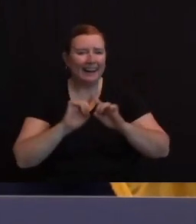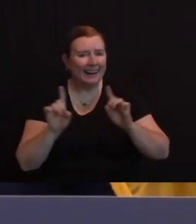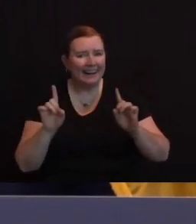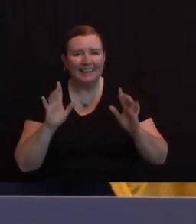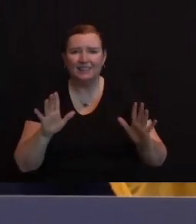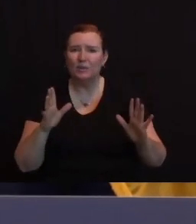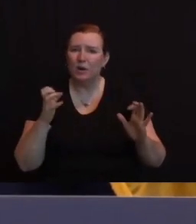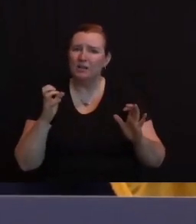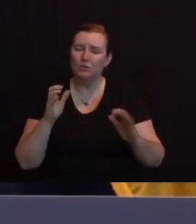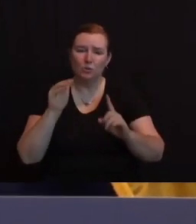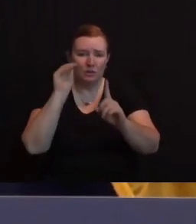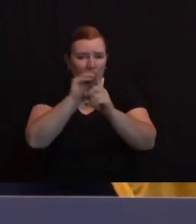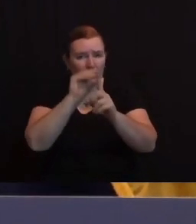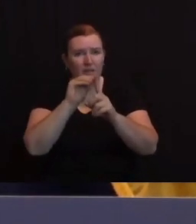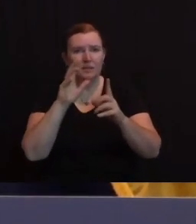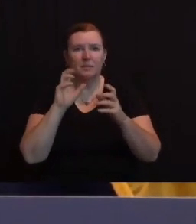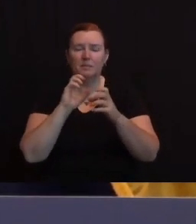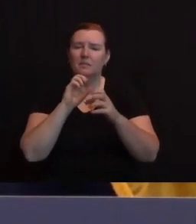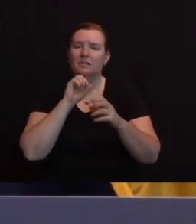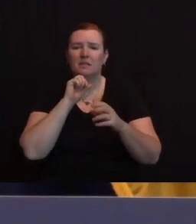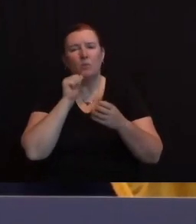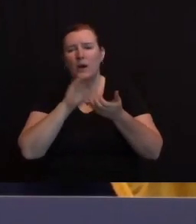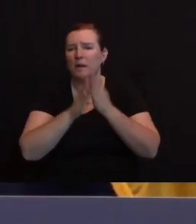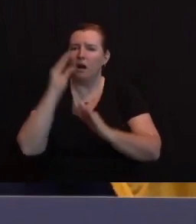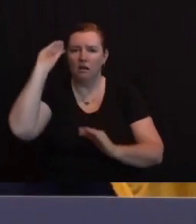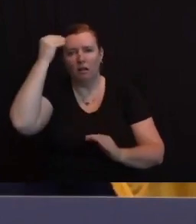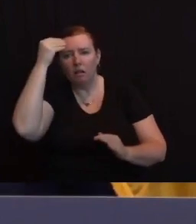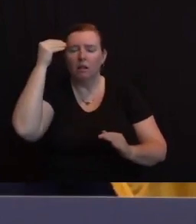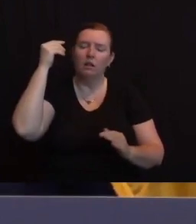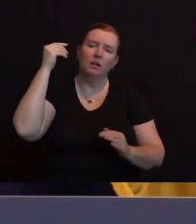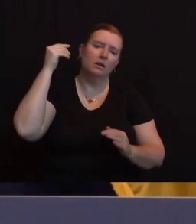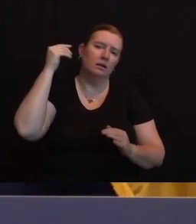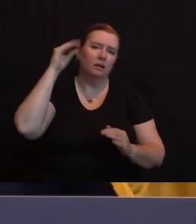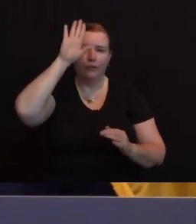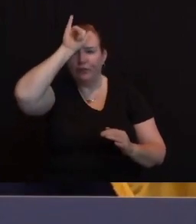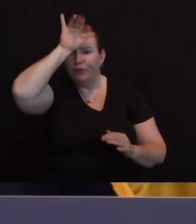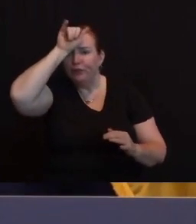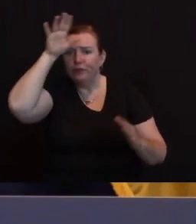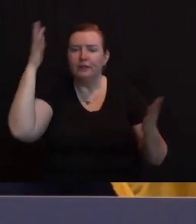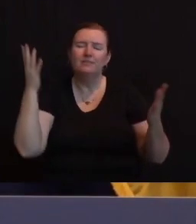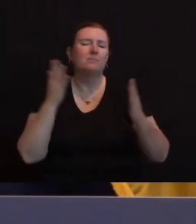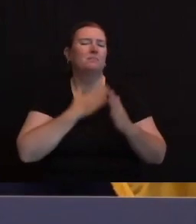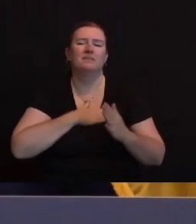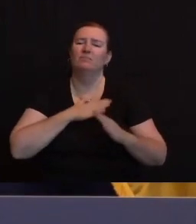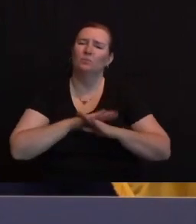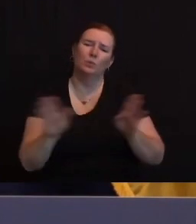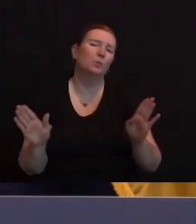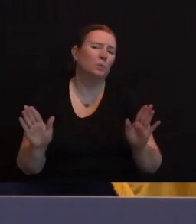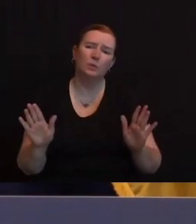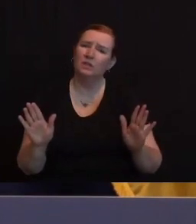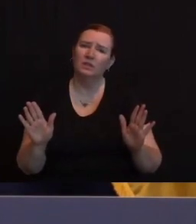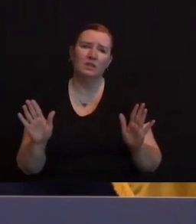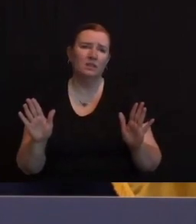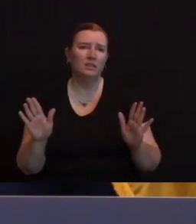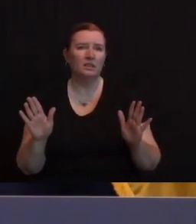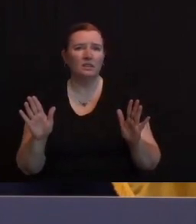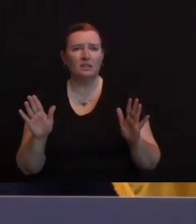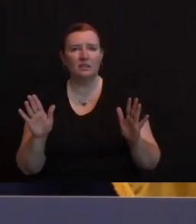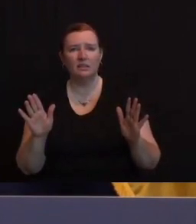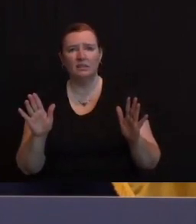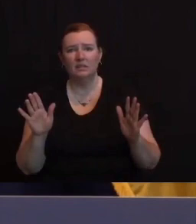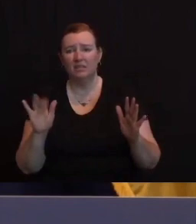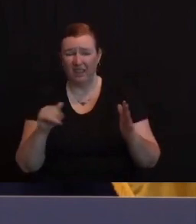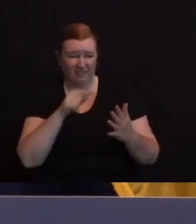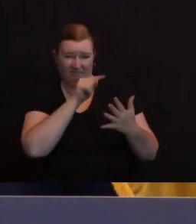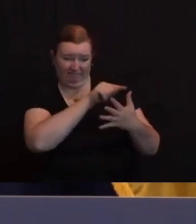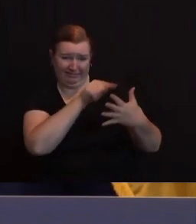Knucklehead Hall of Fame. And unfortunately, all of the above instances qualify. We know that this virus is more